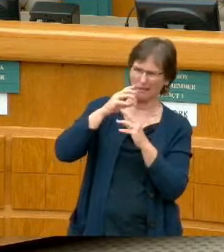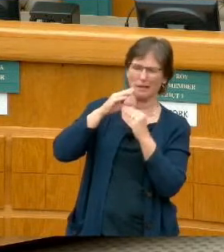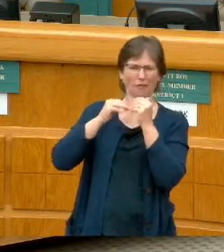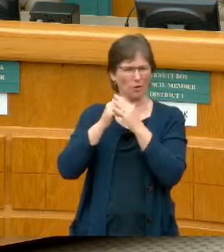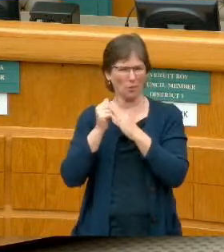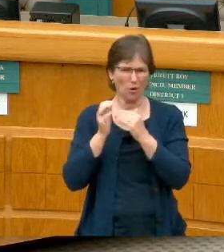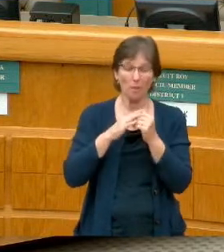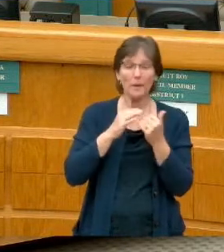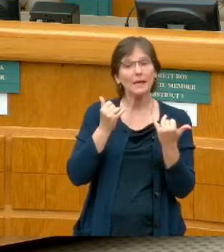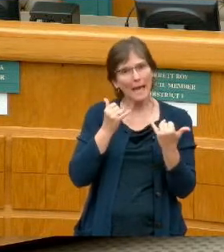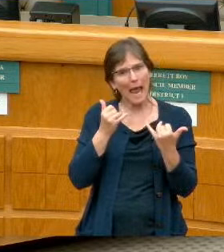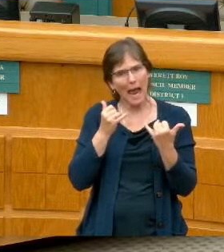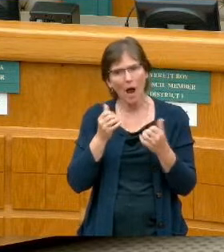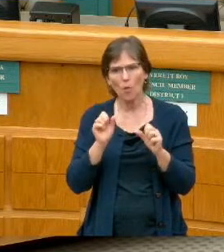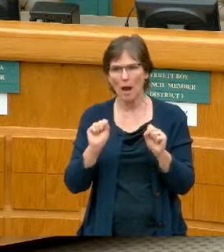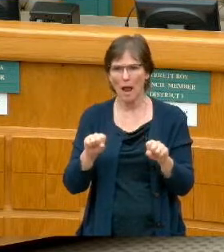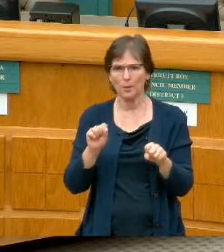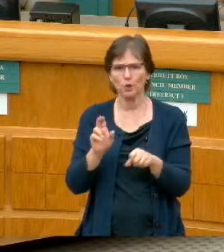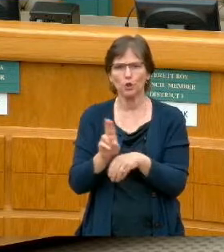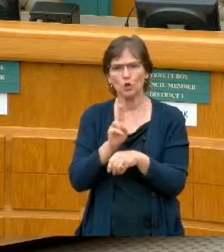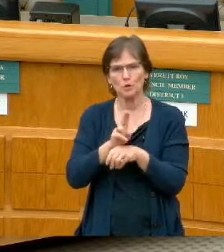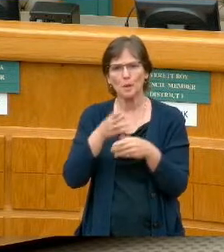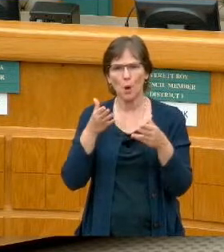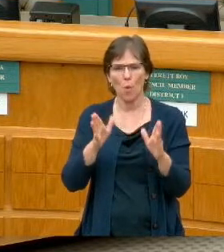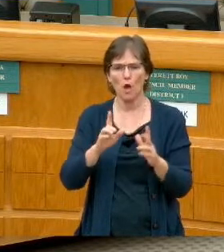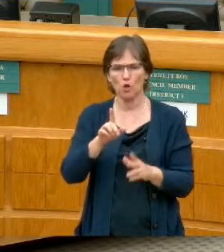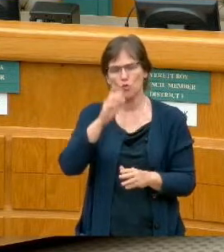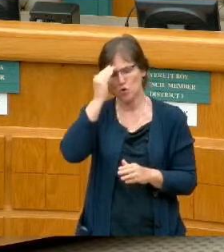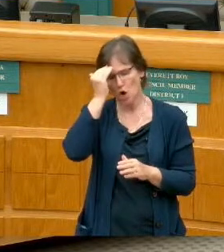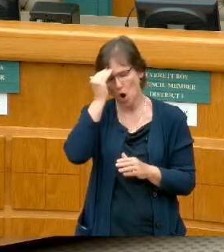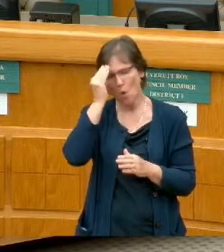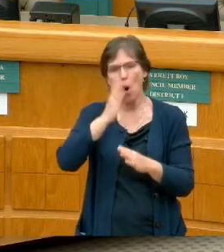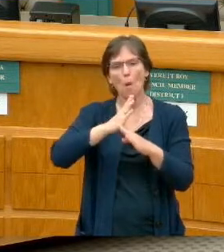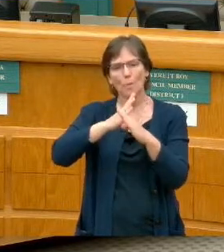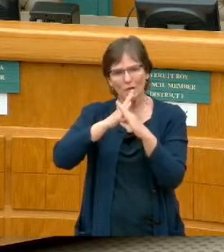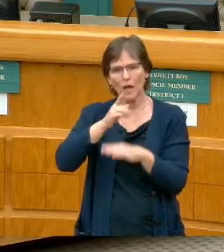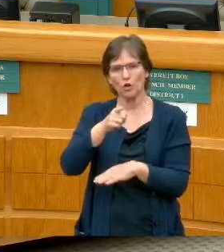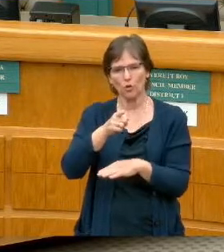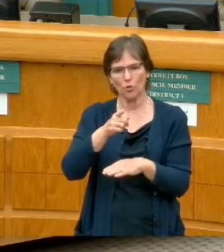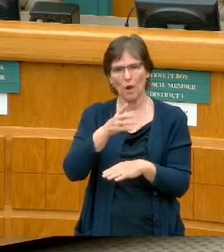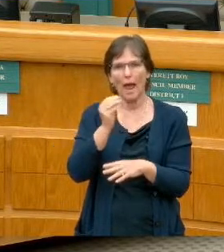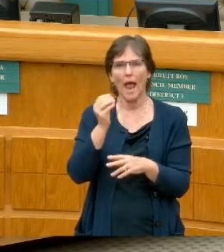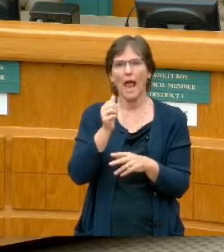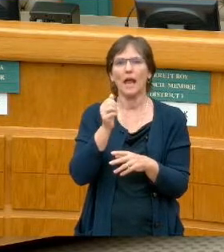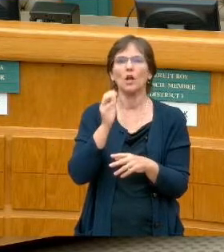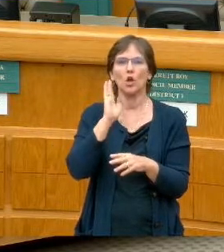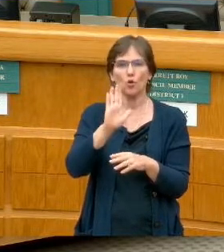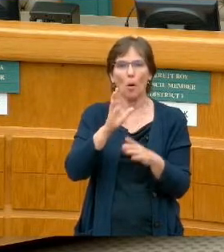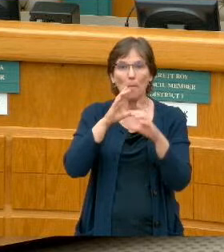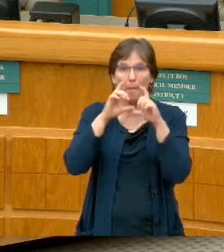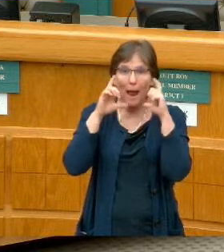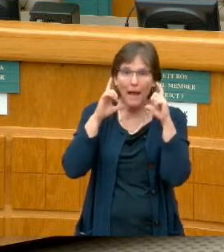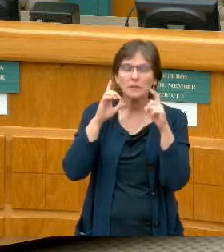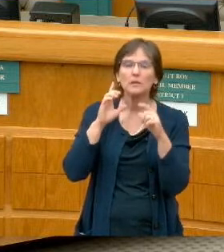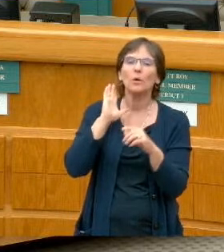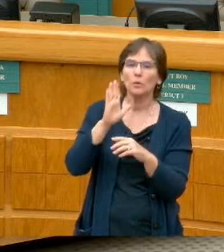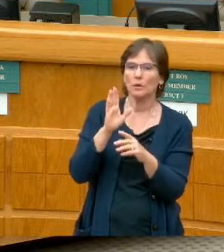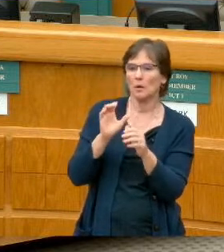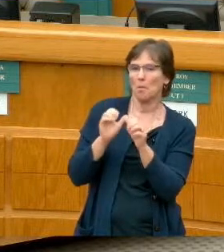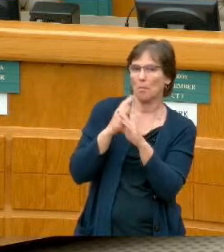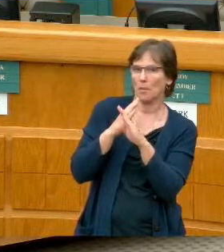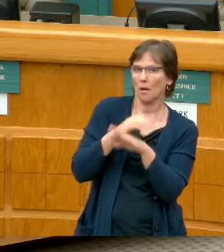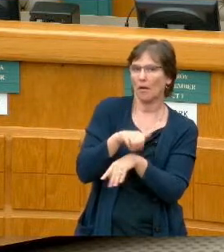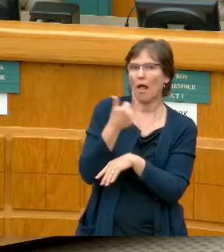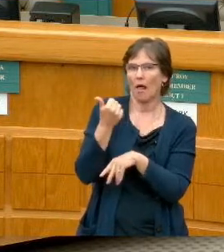to use them in a way that you know protects you and you protect somebody else. Washing our hands,